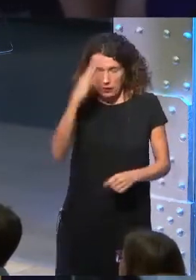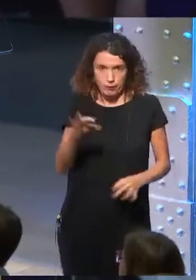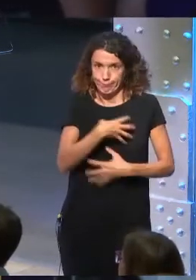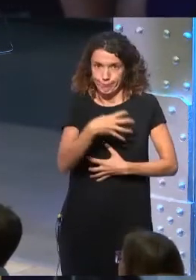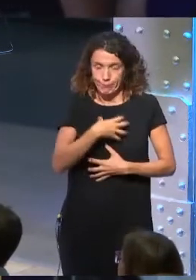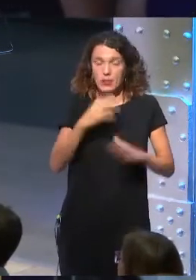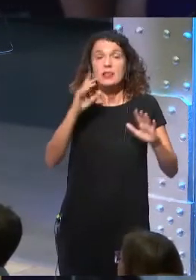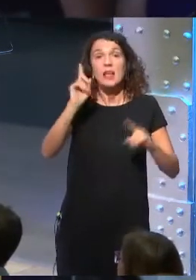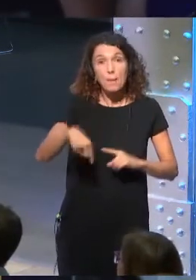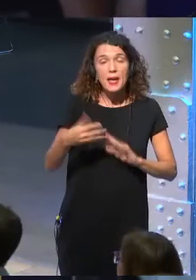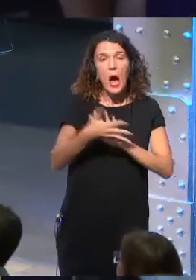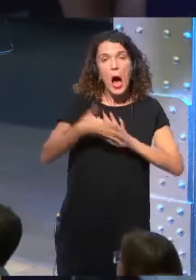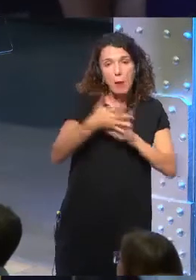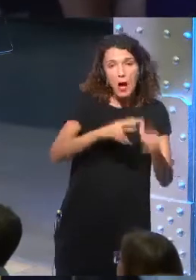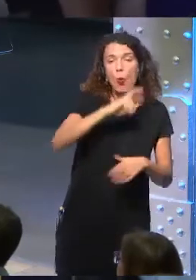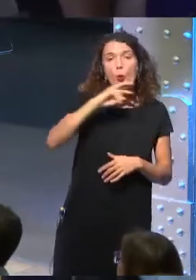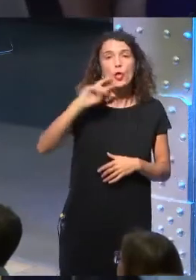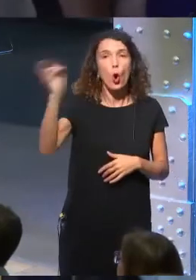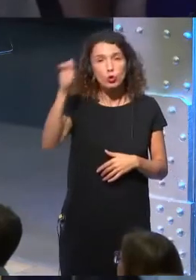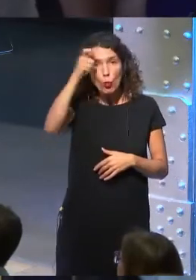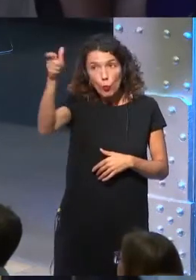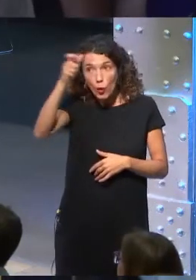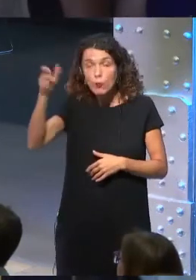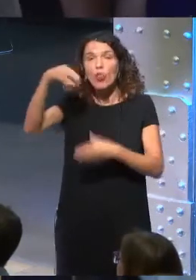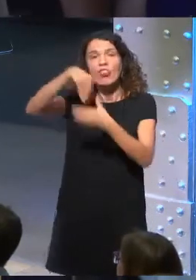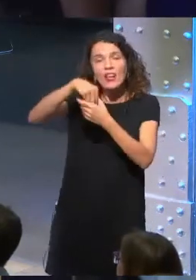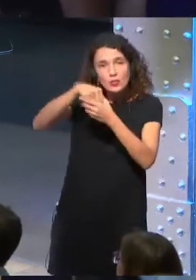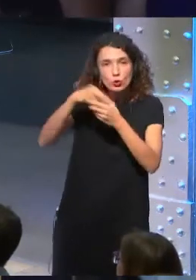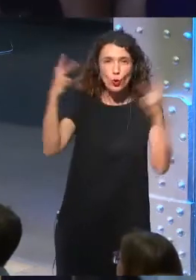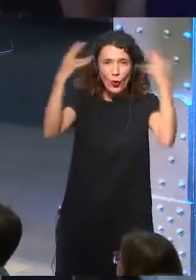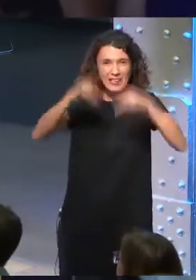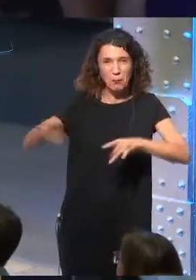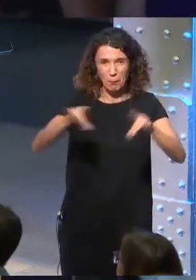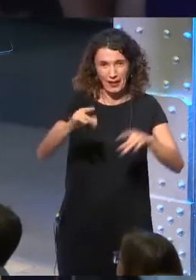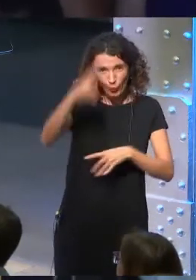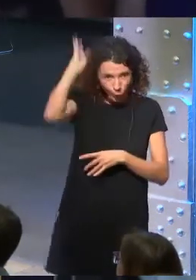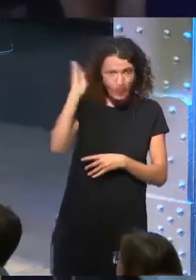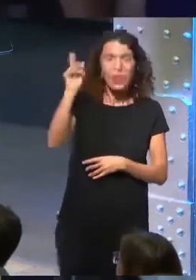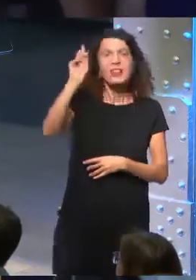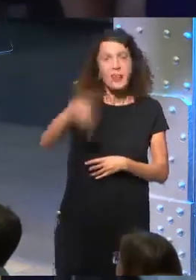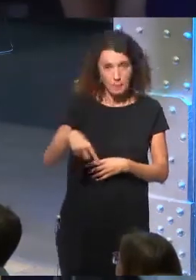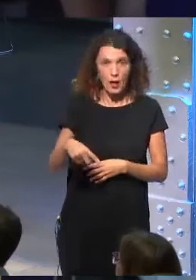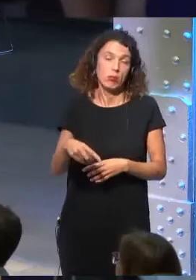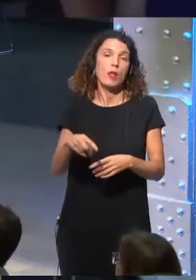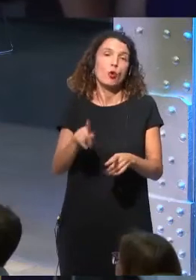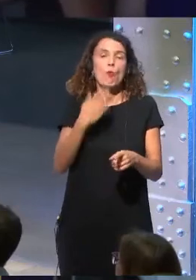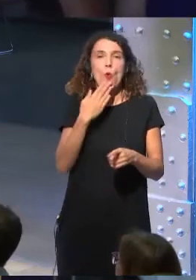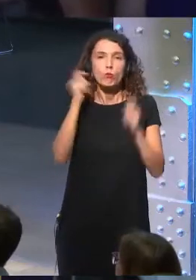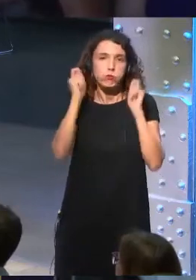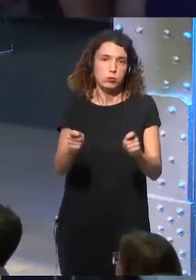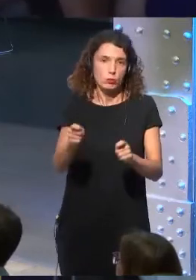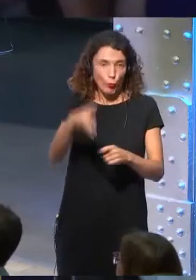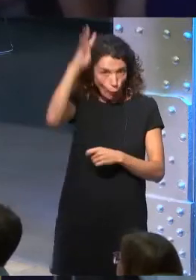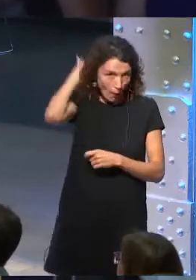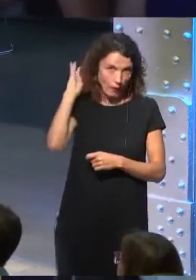that. Speaking about Jews and other people integrated in the